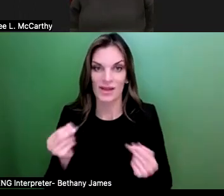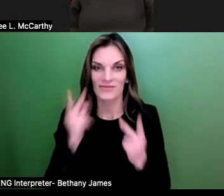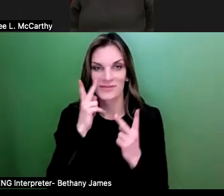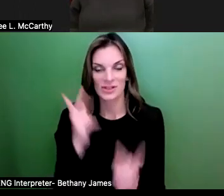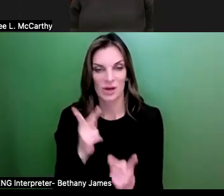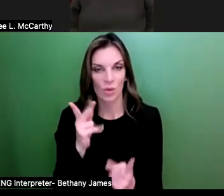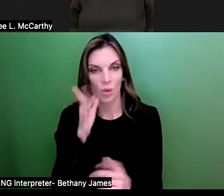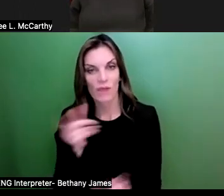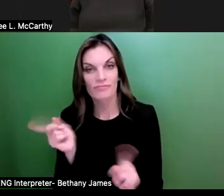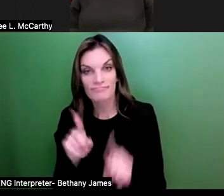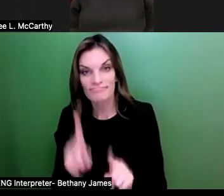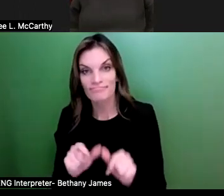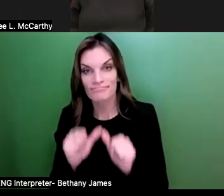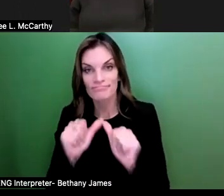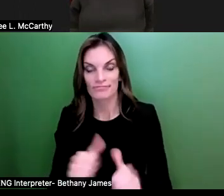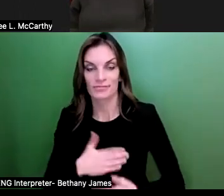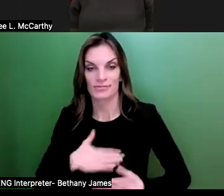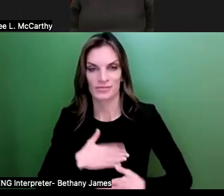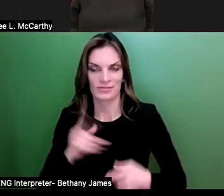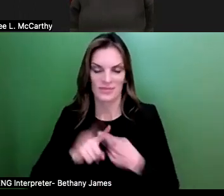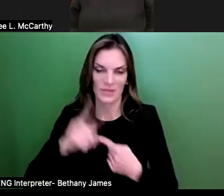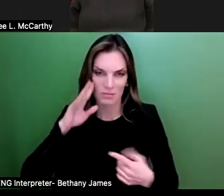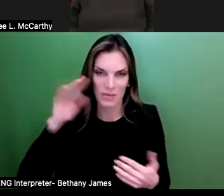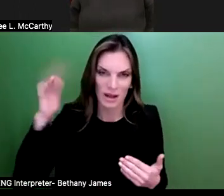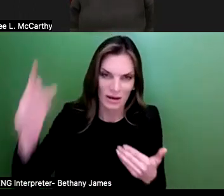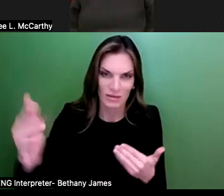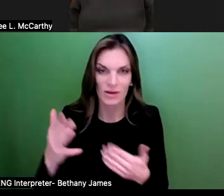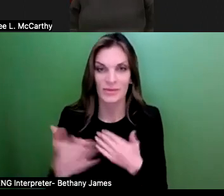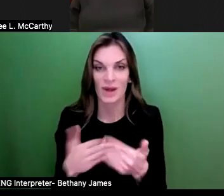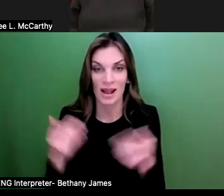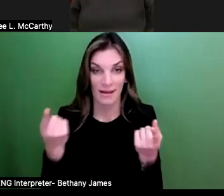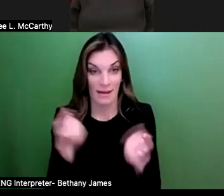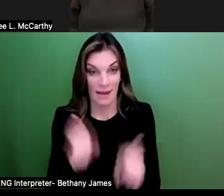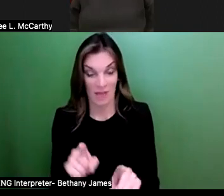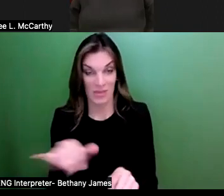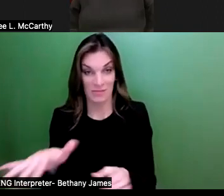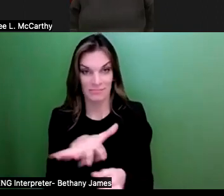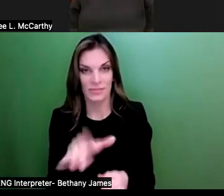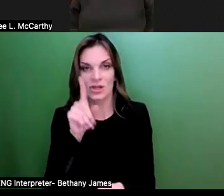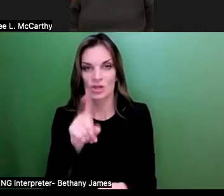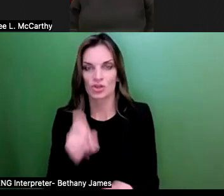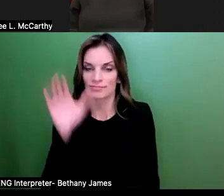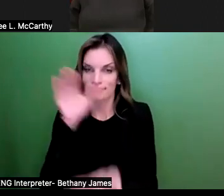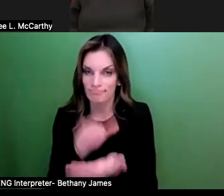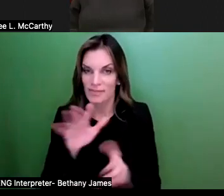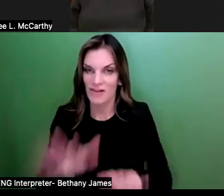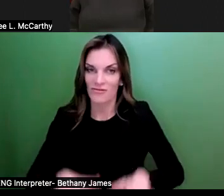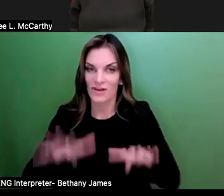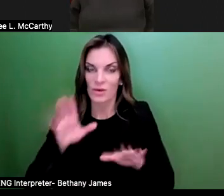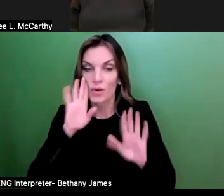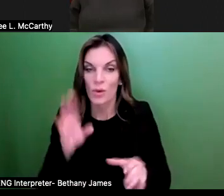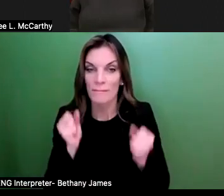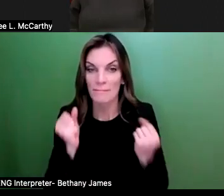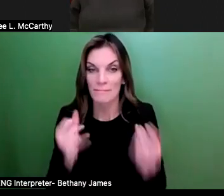to enjoy well into the future. Whatever happens in that area, it should mitigate flooding. A lot of